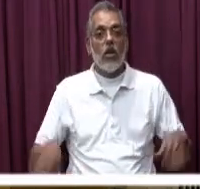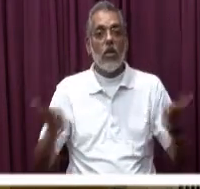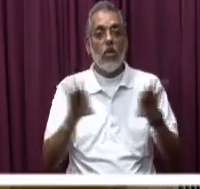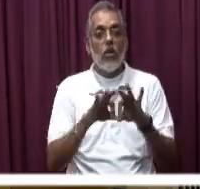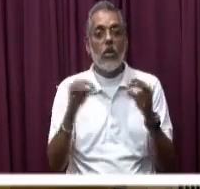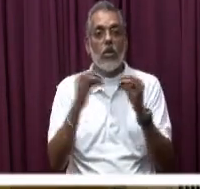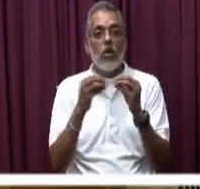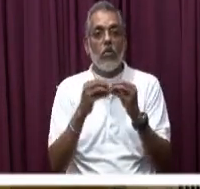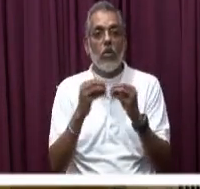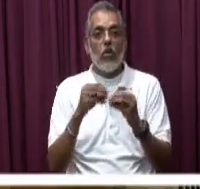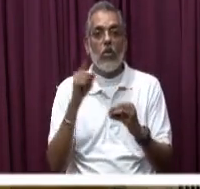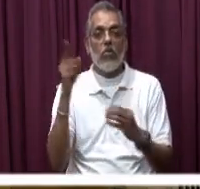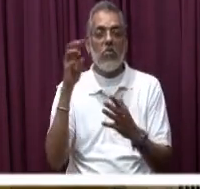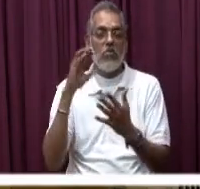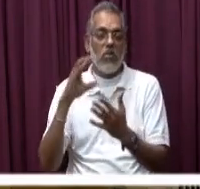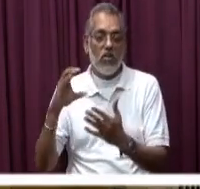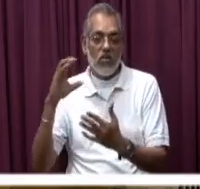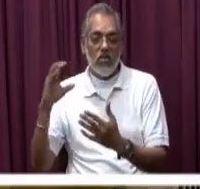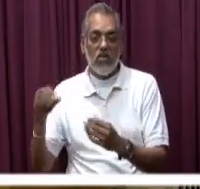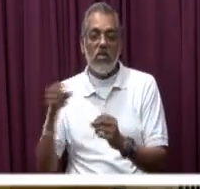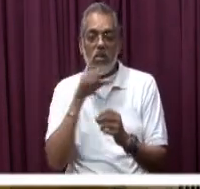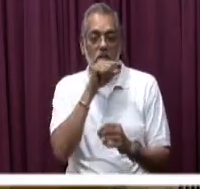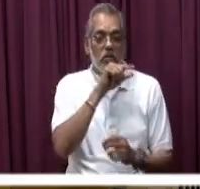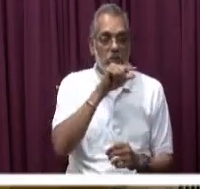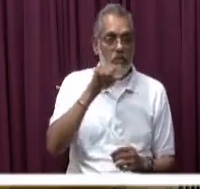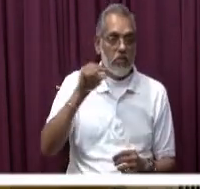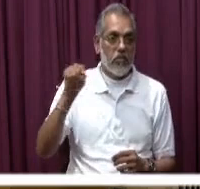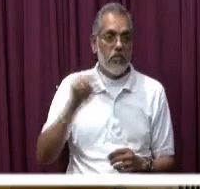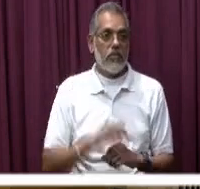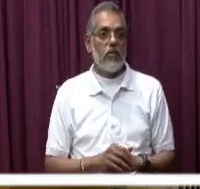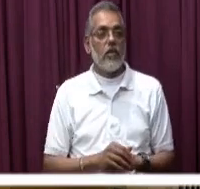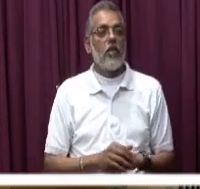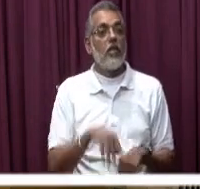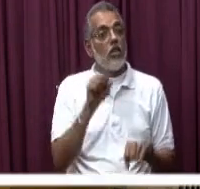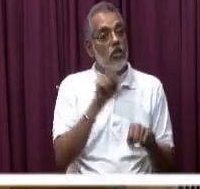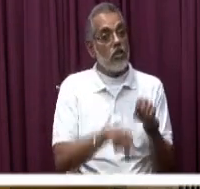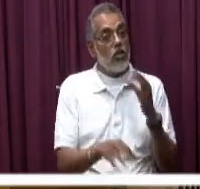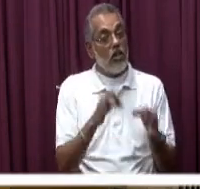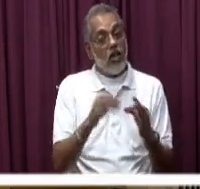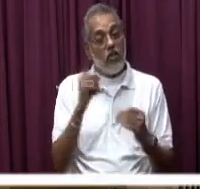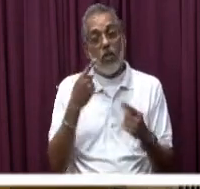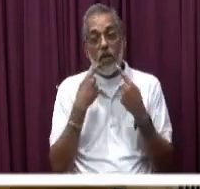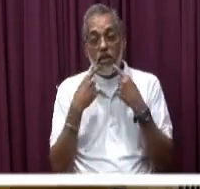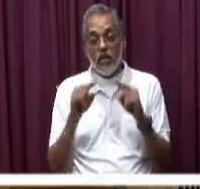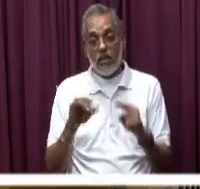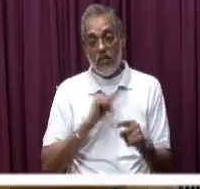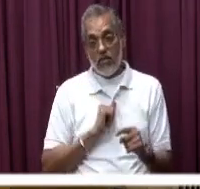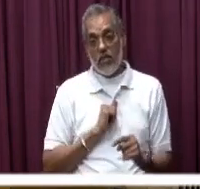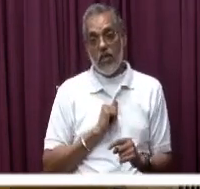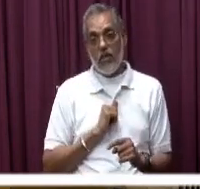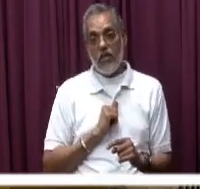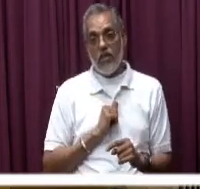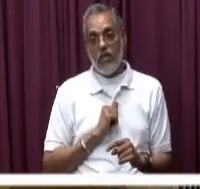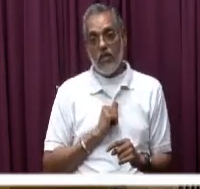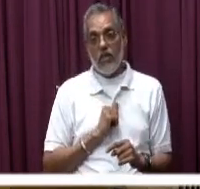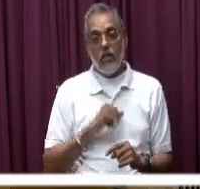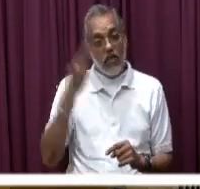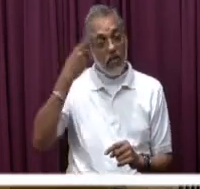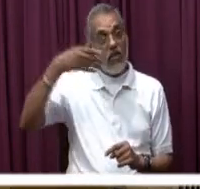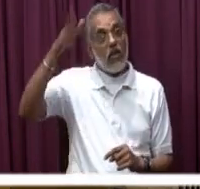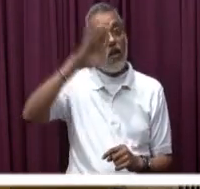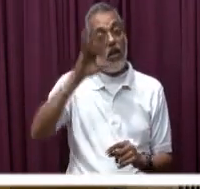than hundreds of sparrows. So if anyone declares himself for me in the presence of